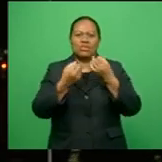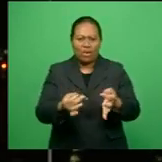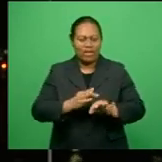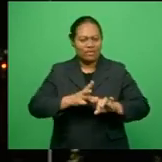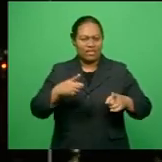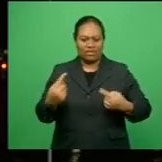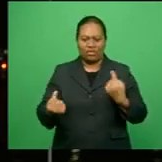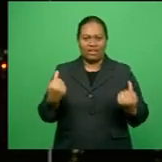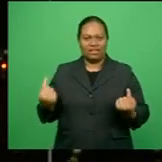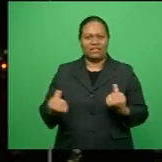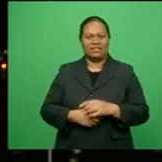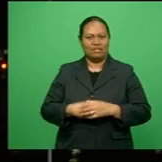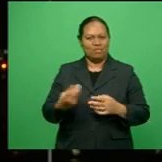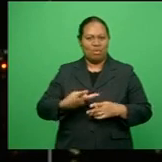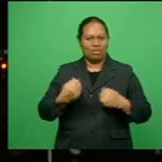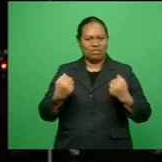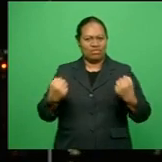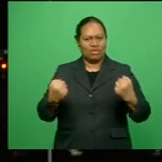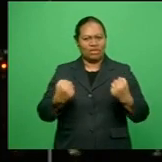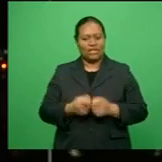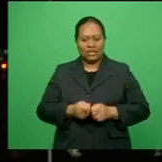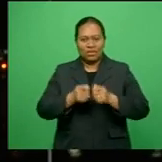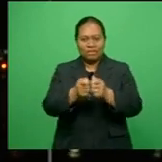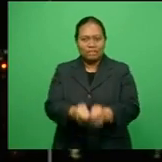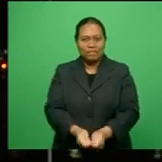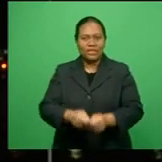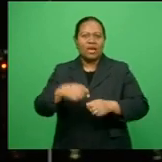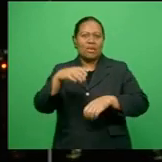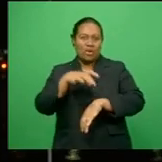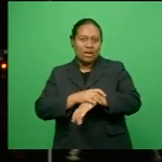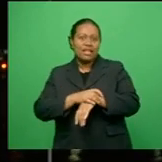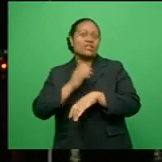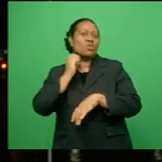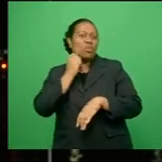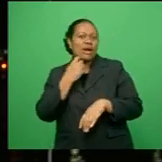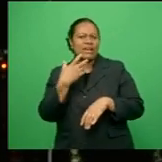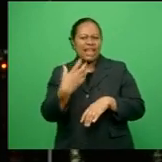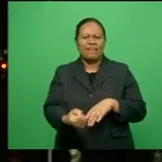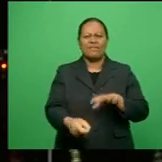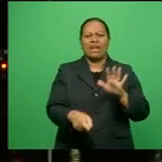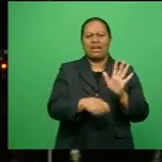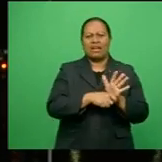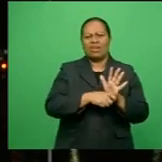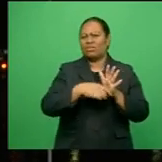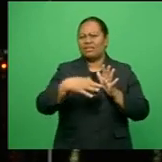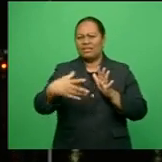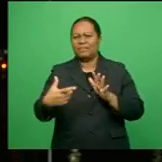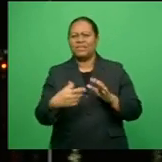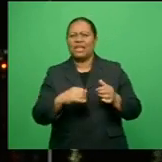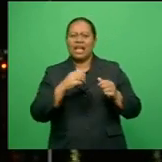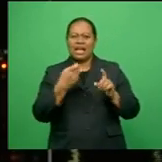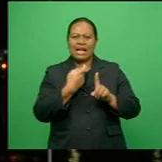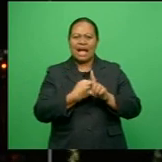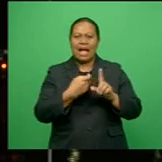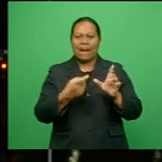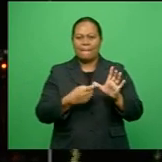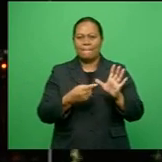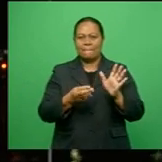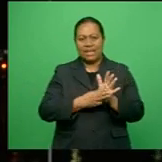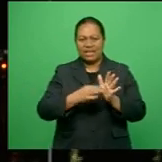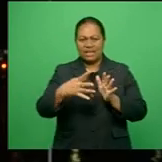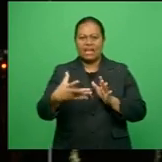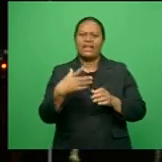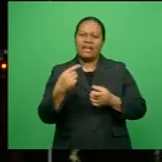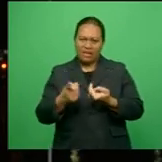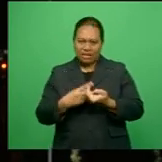other. Tries from Police Whites came from Rusiate Matai and Sakio Raloa, while Kamanieli Rasaku